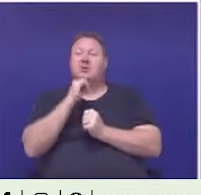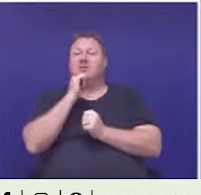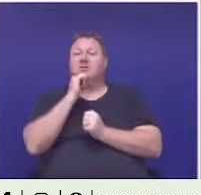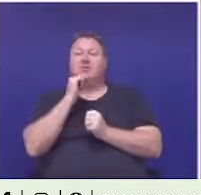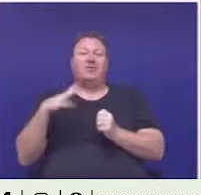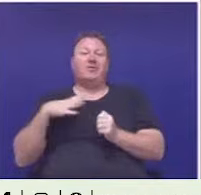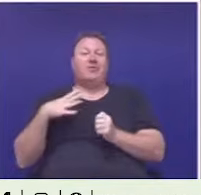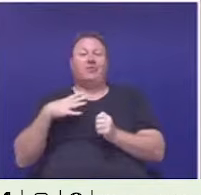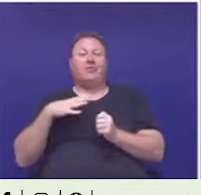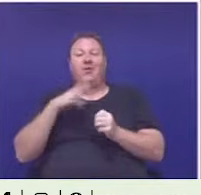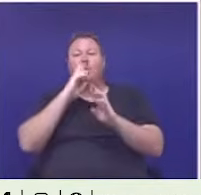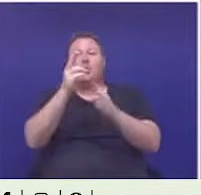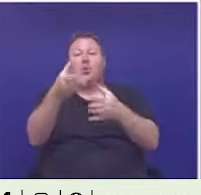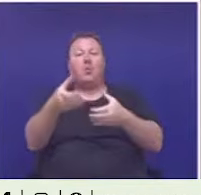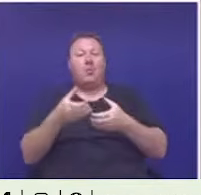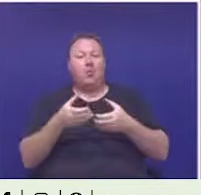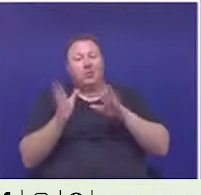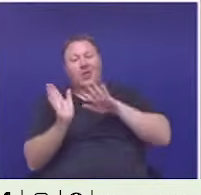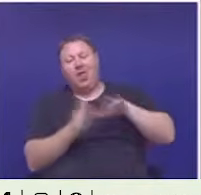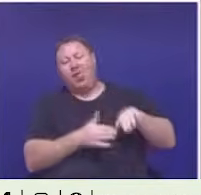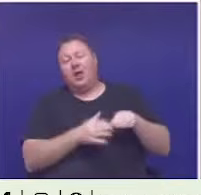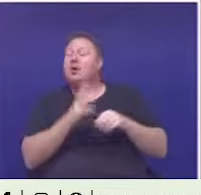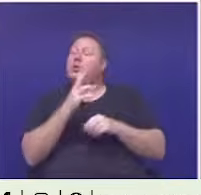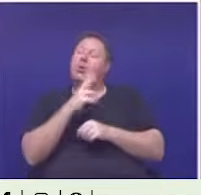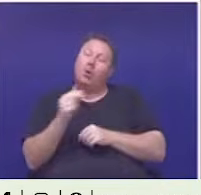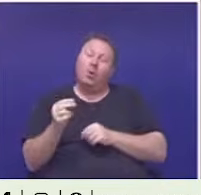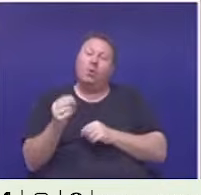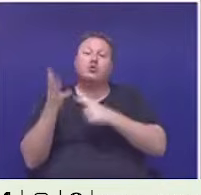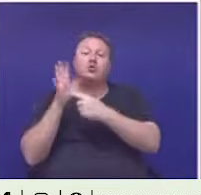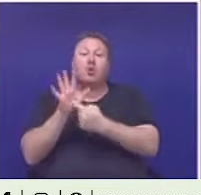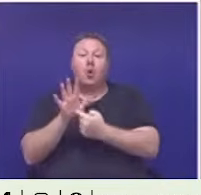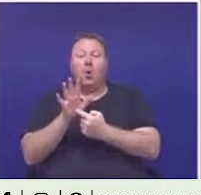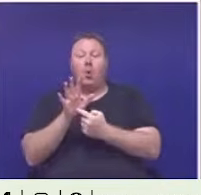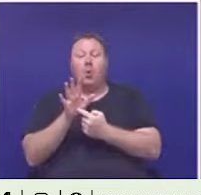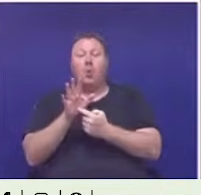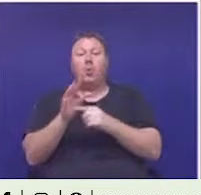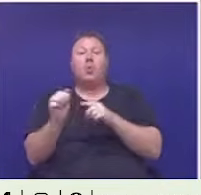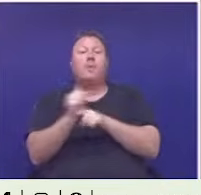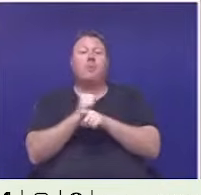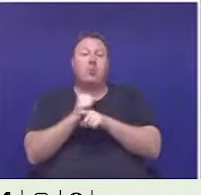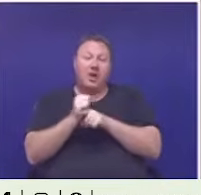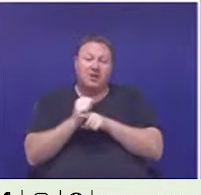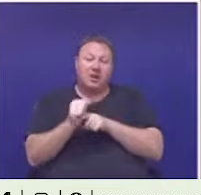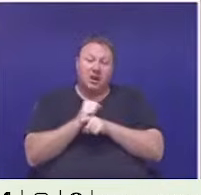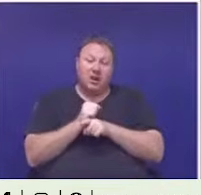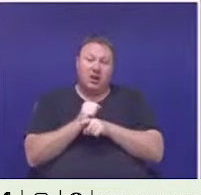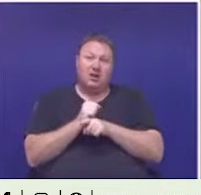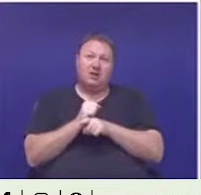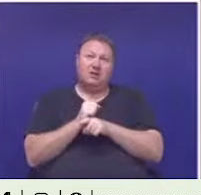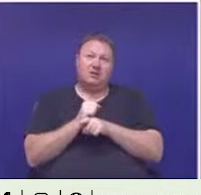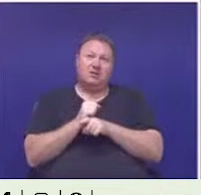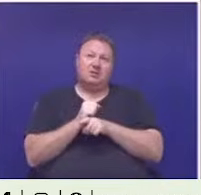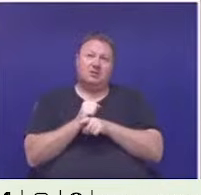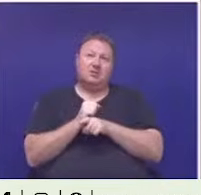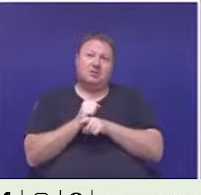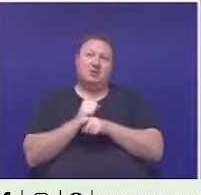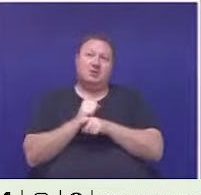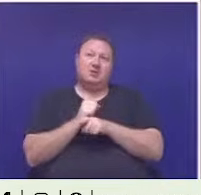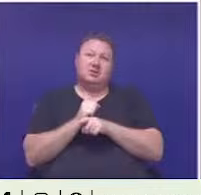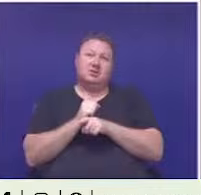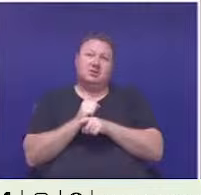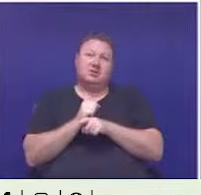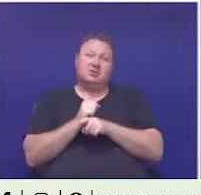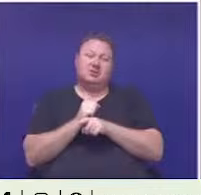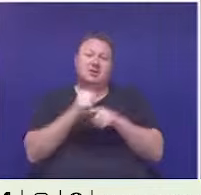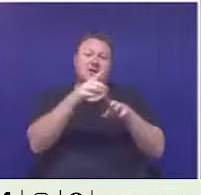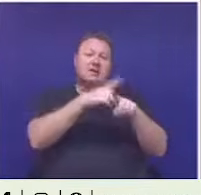that gather dust, that these findings are translated into practical and at a district